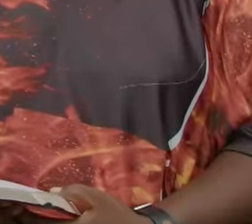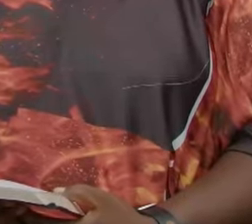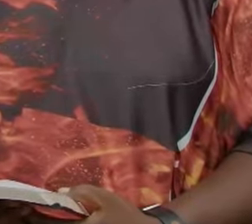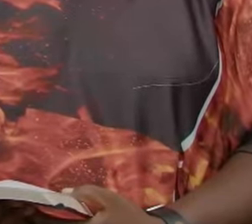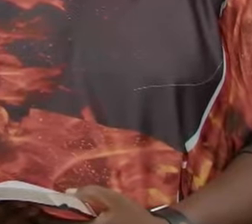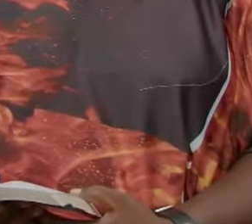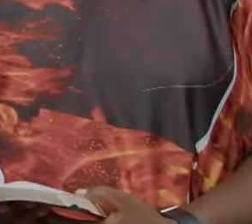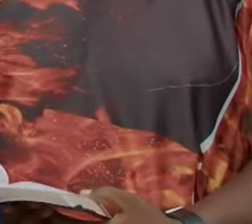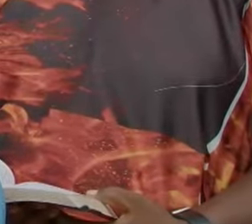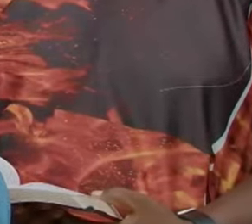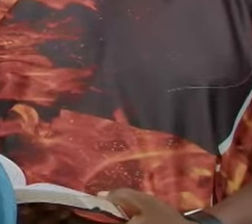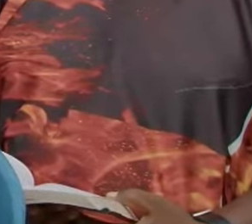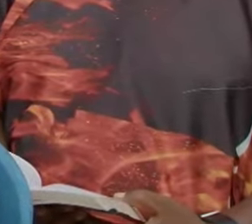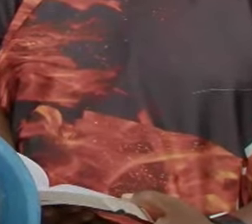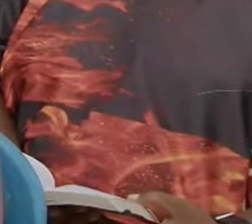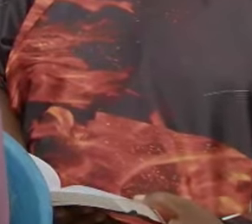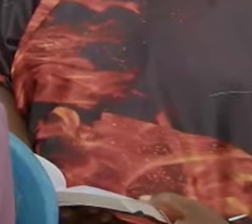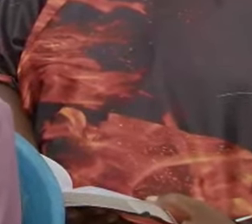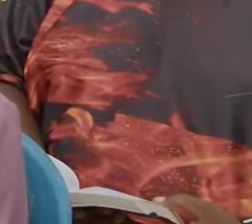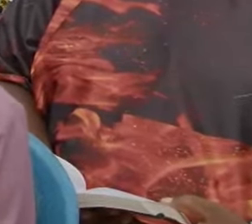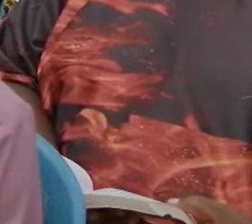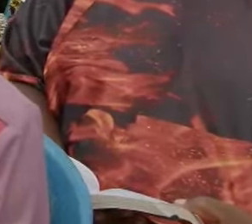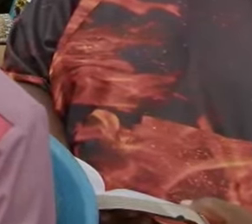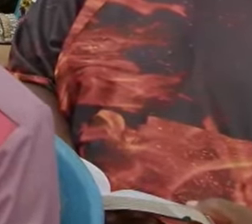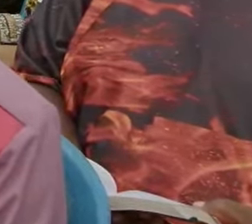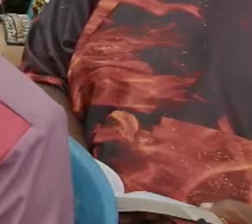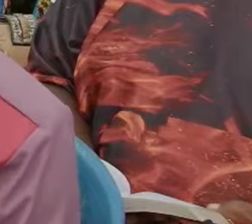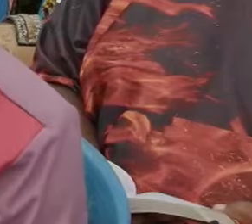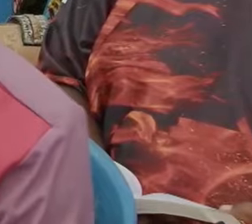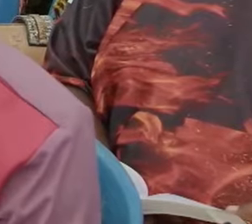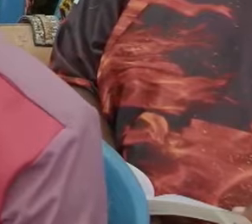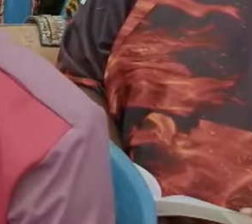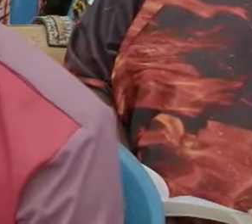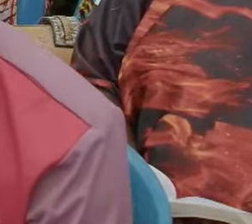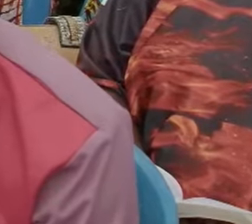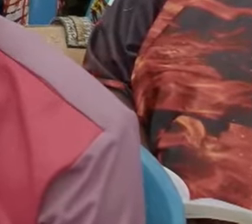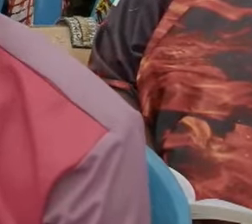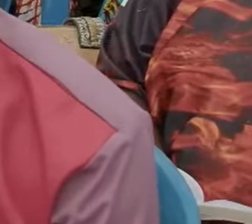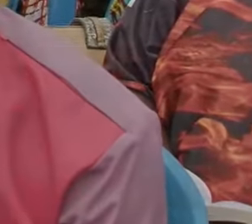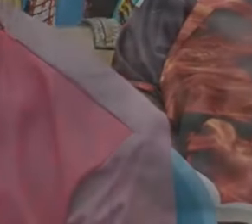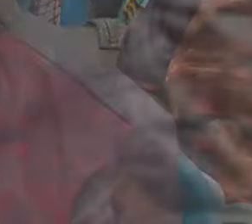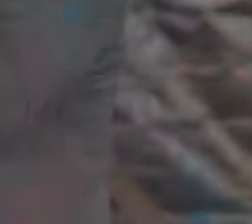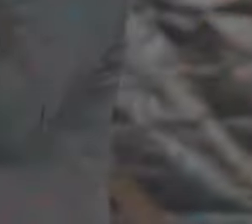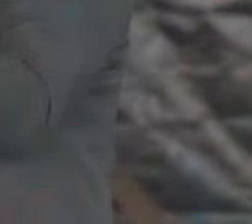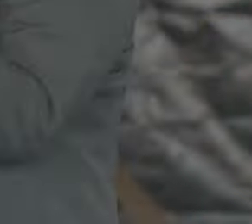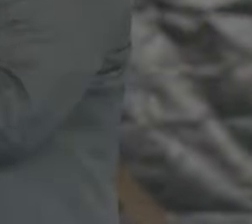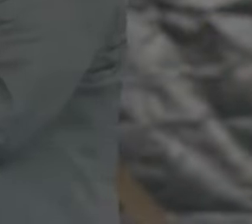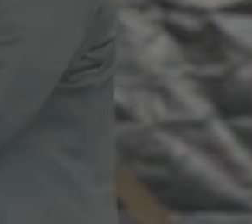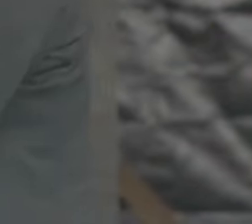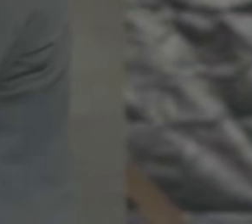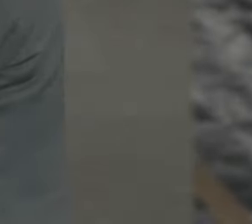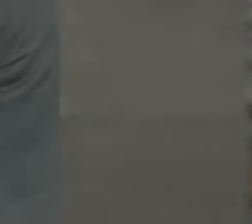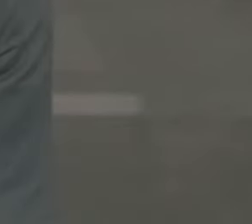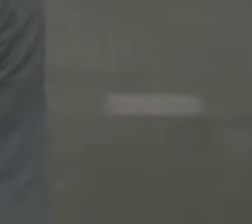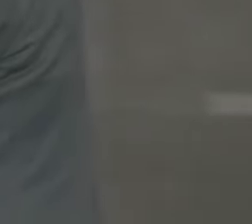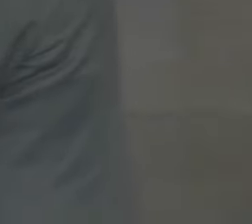can these people that God brought out of Egypt and is taking them